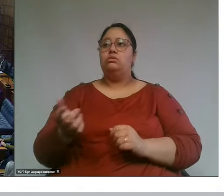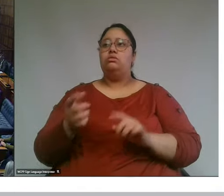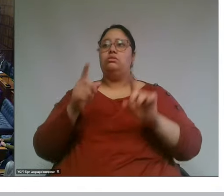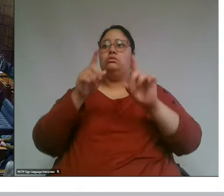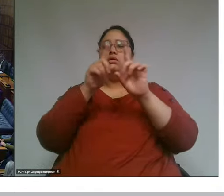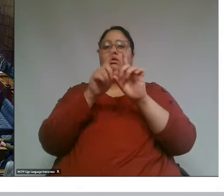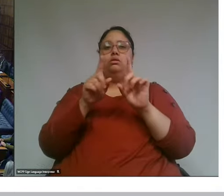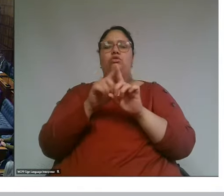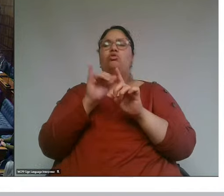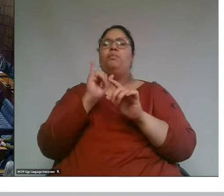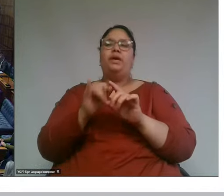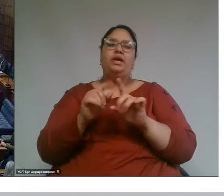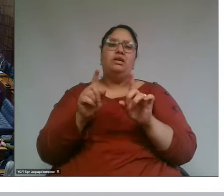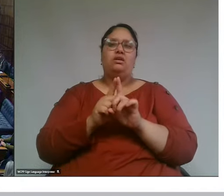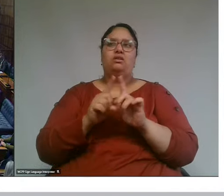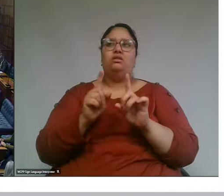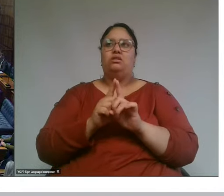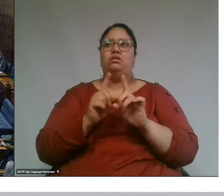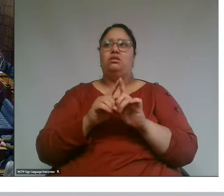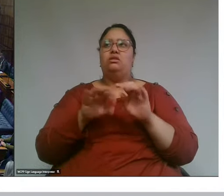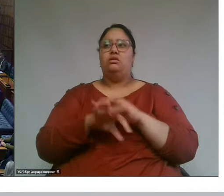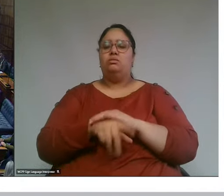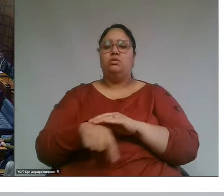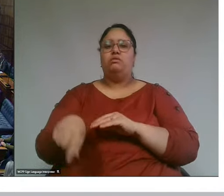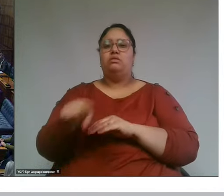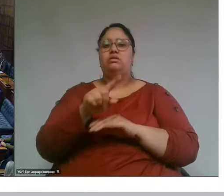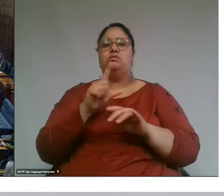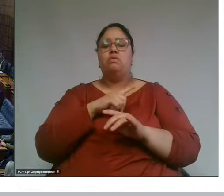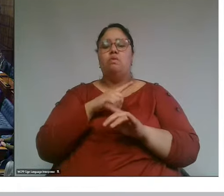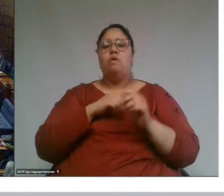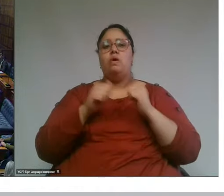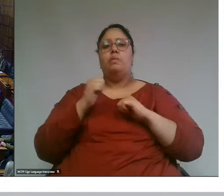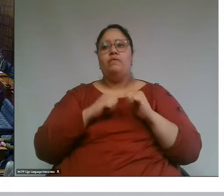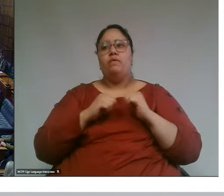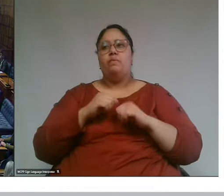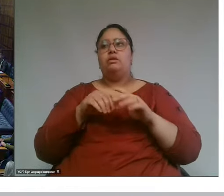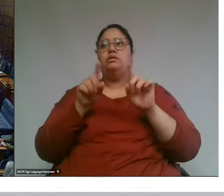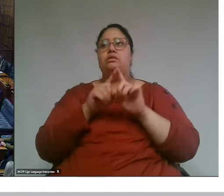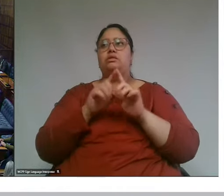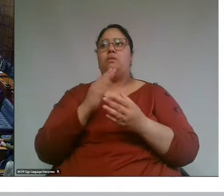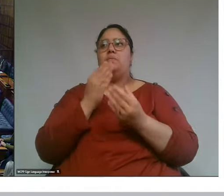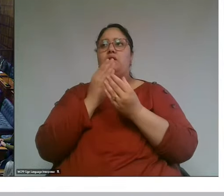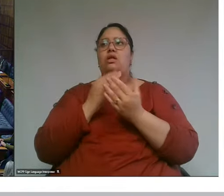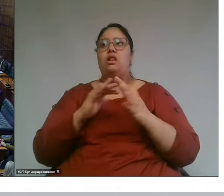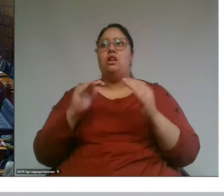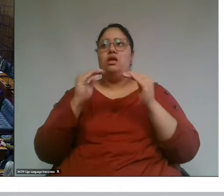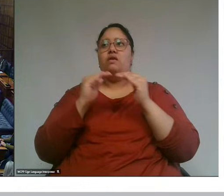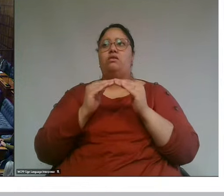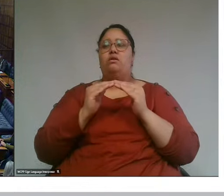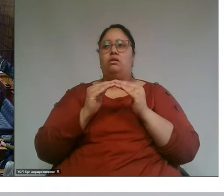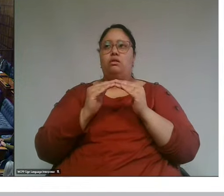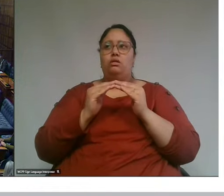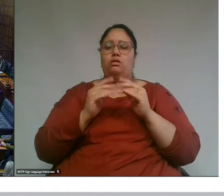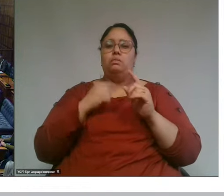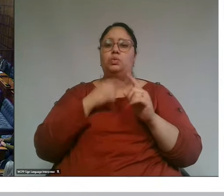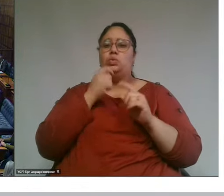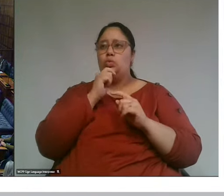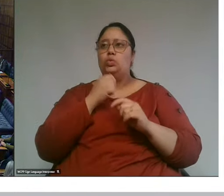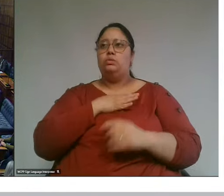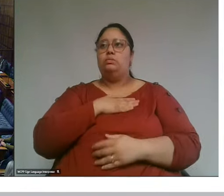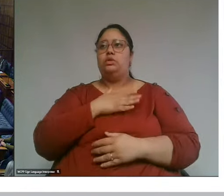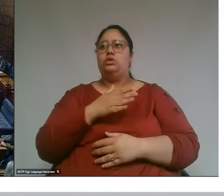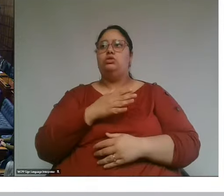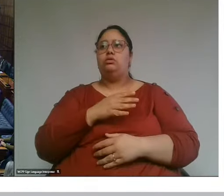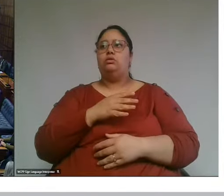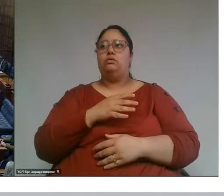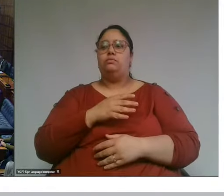requisite province that is actually um performing in the same level so I'm I'm really appreciating I think